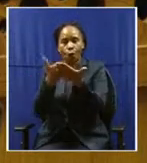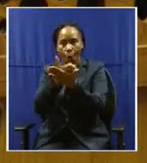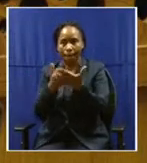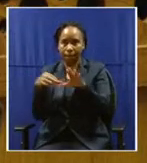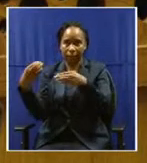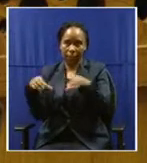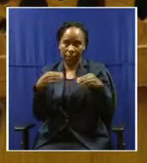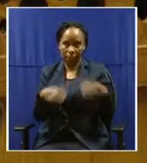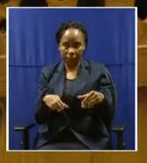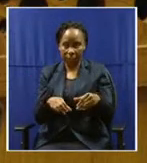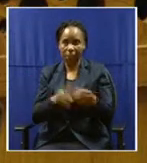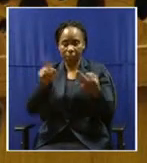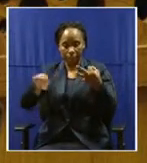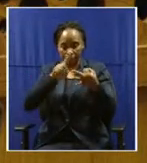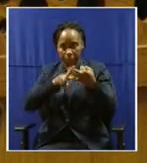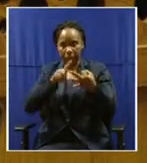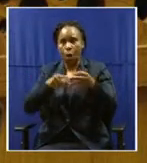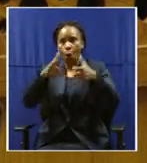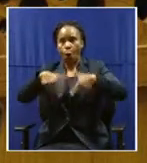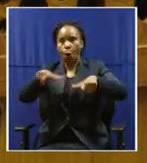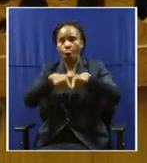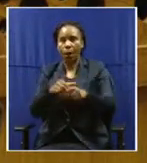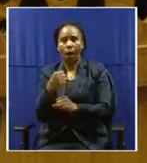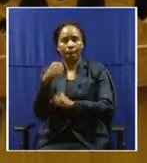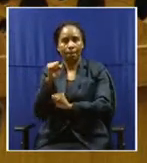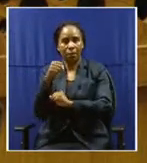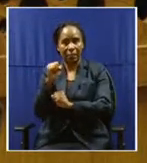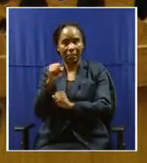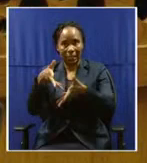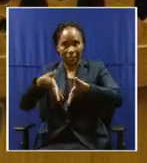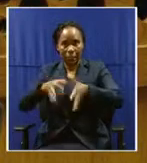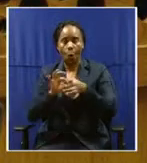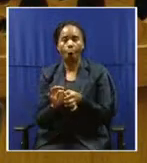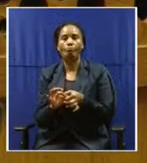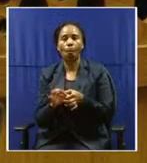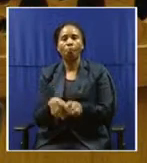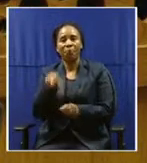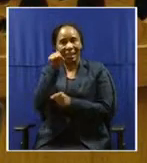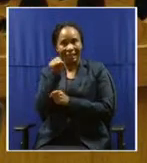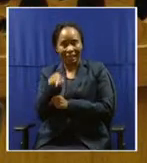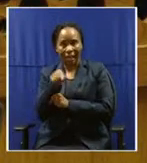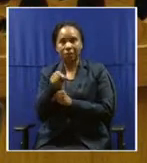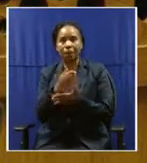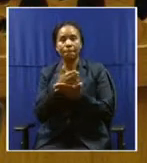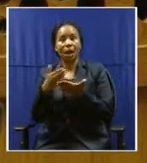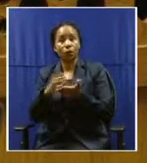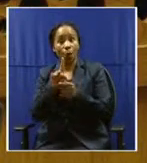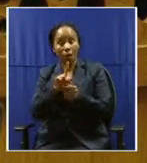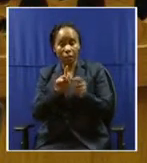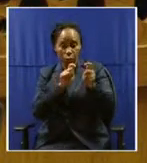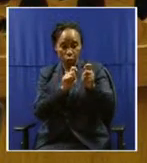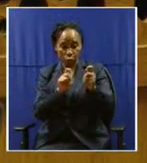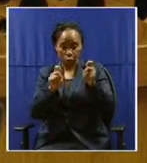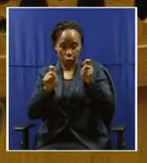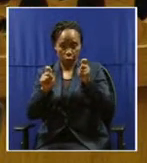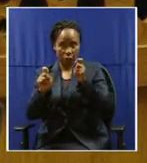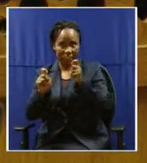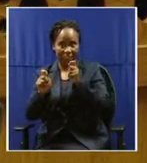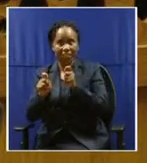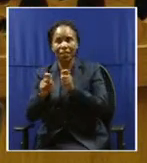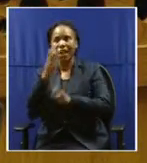well as local manufacturing, as part of the just transition that will need to take